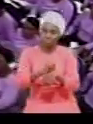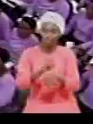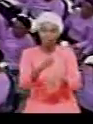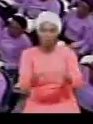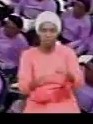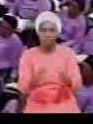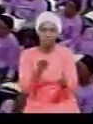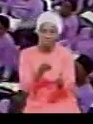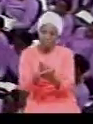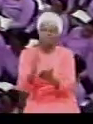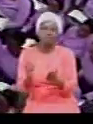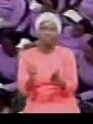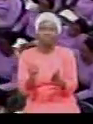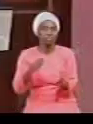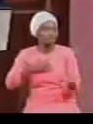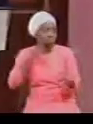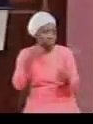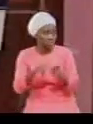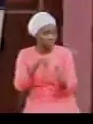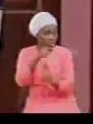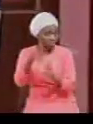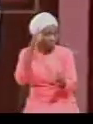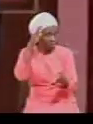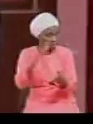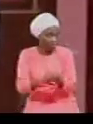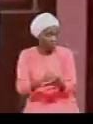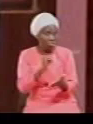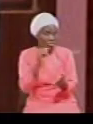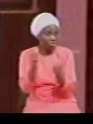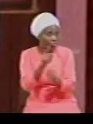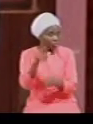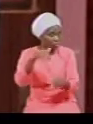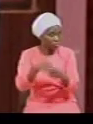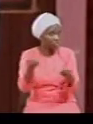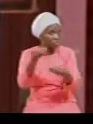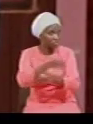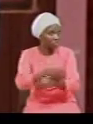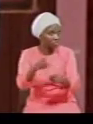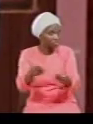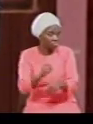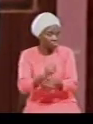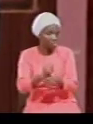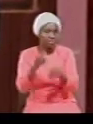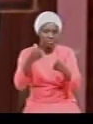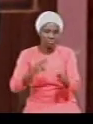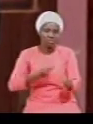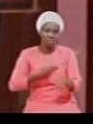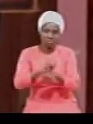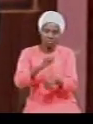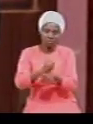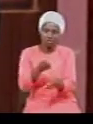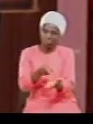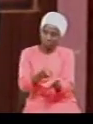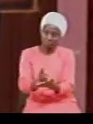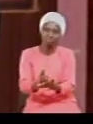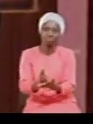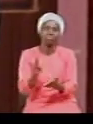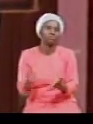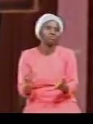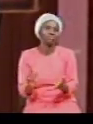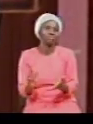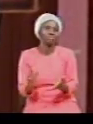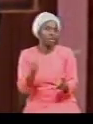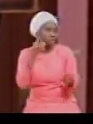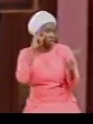when your husband is not with you in your office, let us walk honestly. My brother there, when